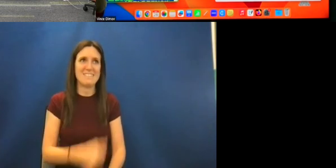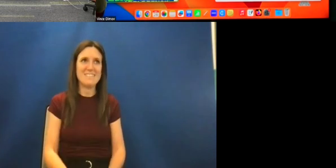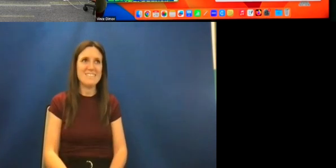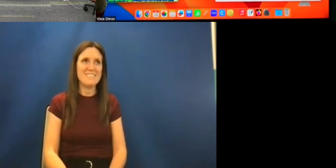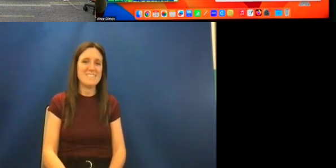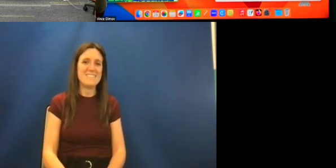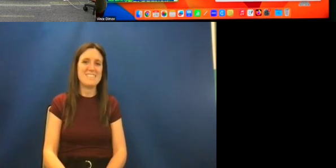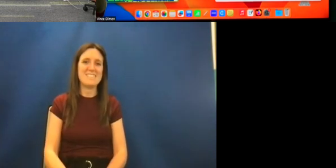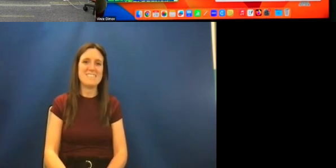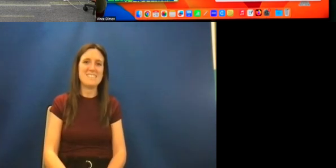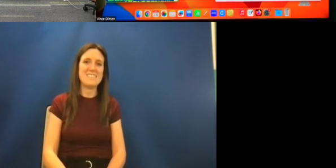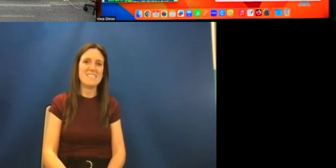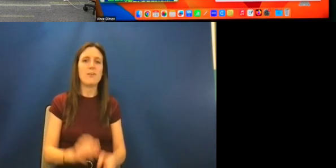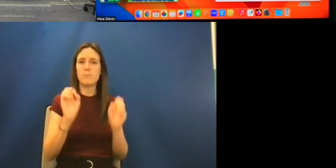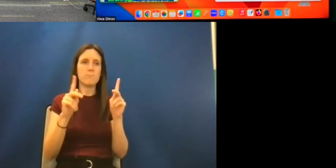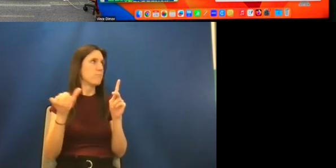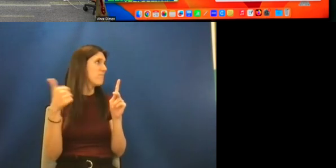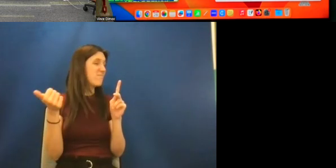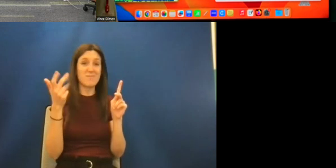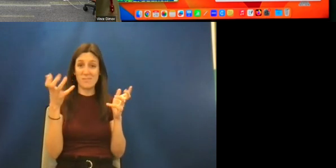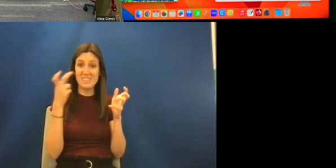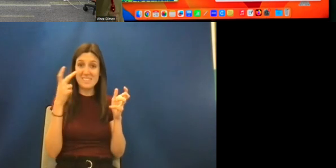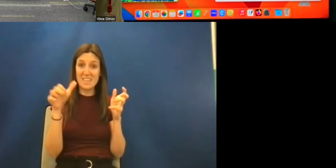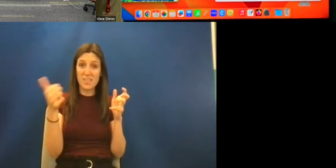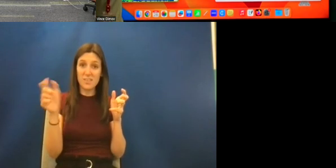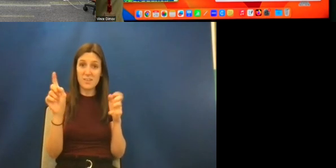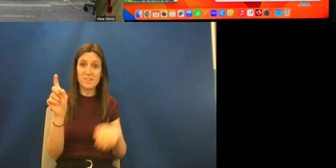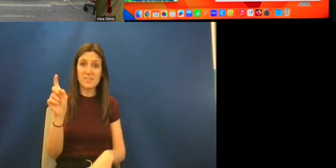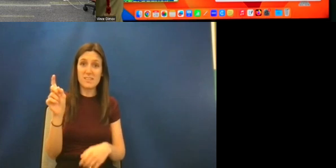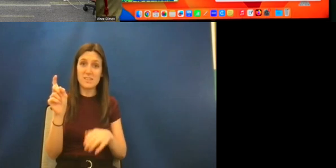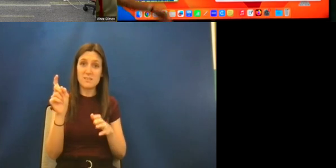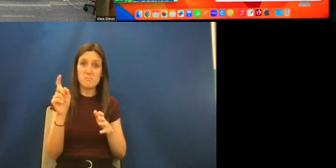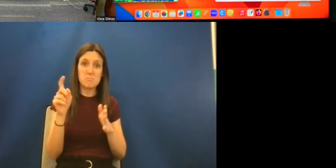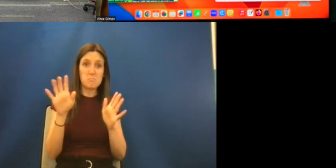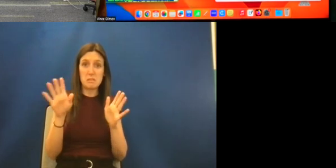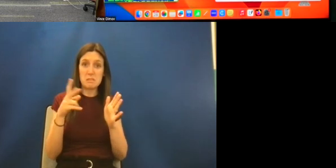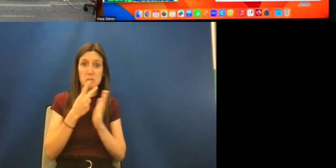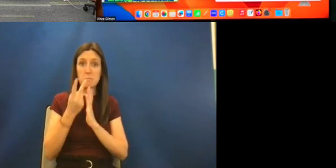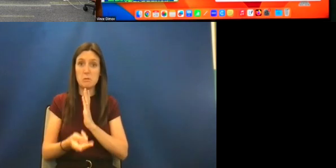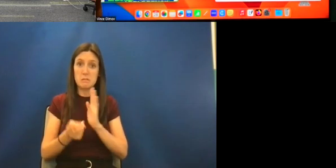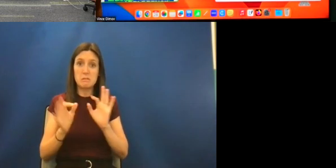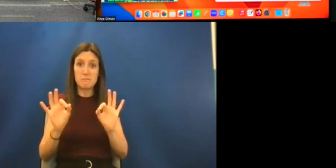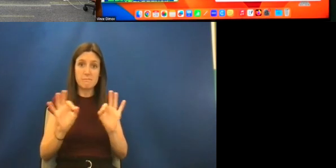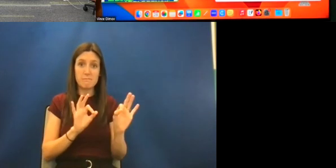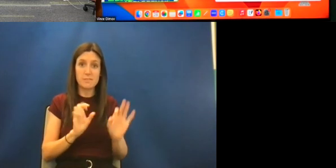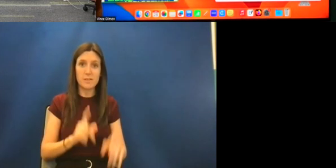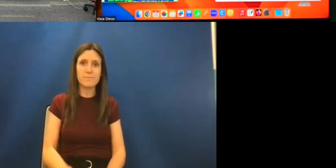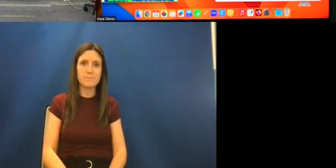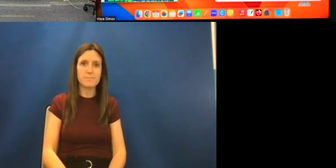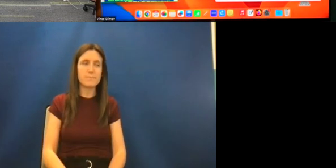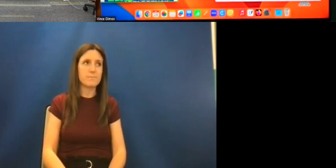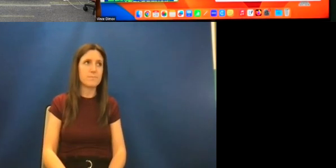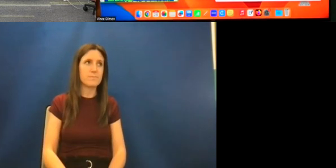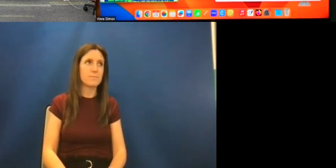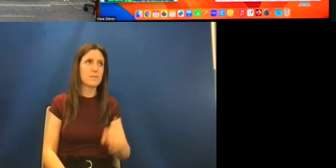Okay, what else? Do you want to see anything else in here? Or do you kind of got to feel how that would work? Wait a second, I'll look up